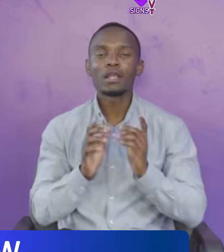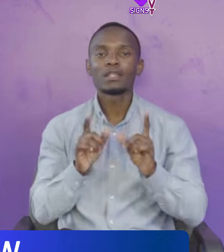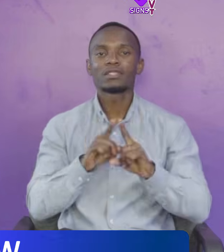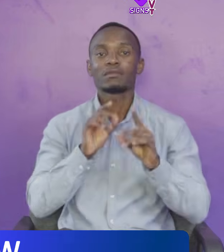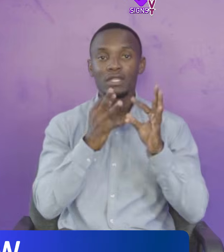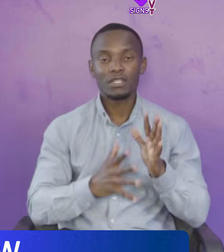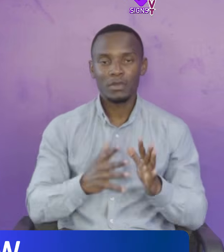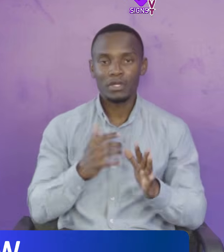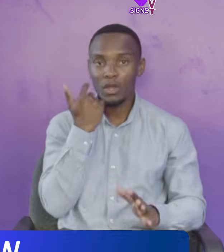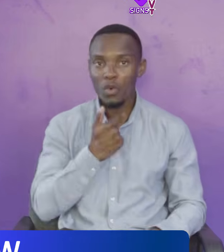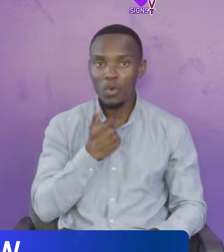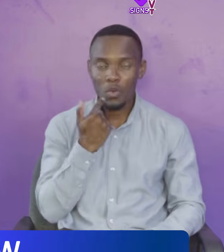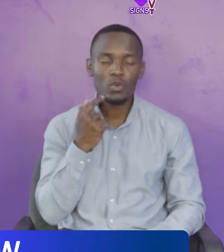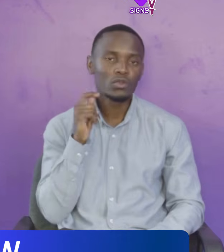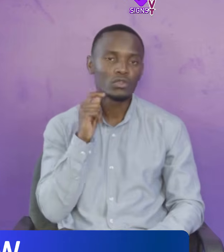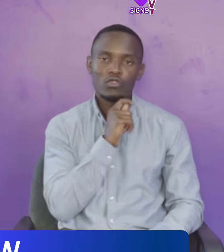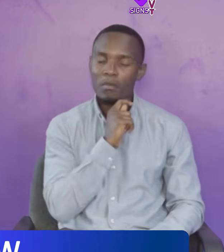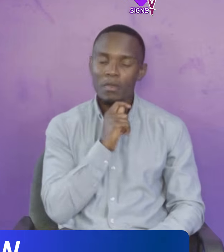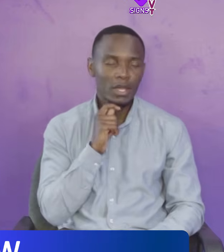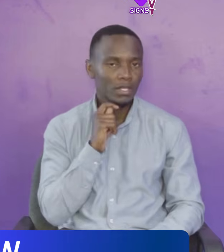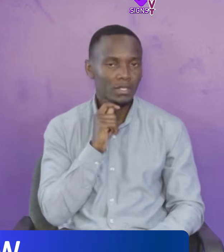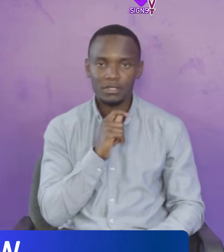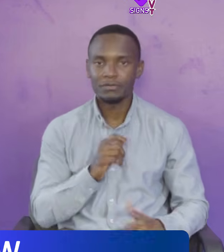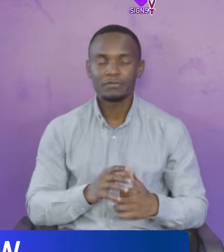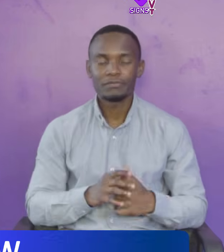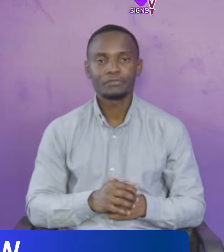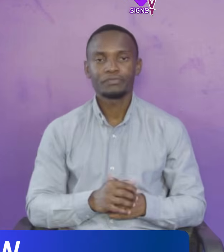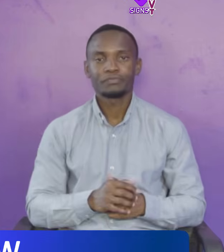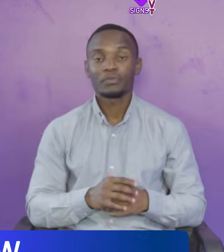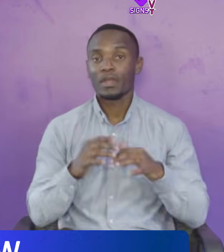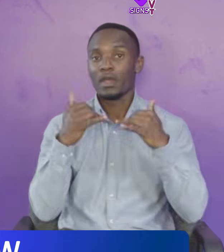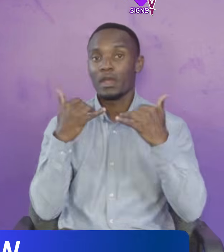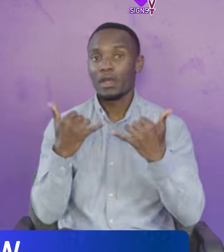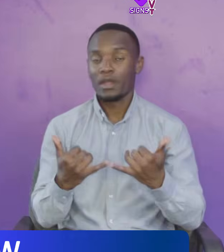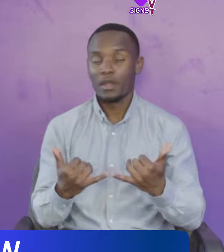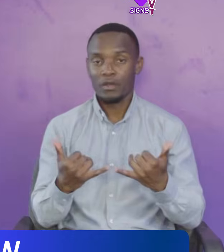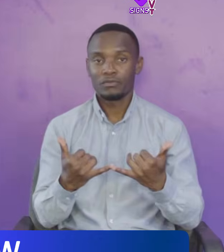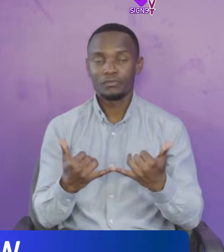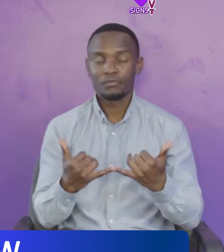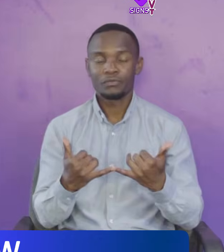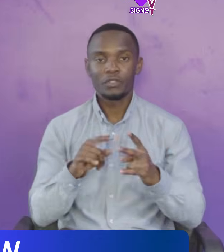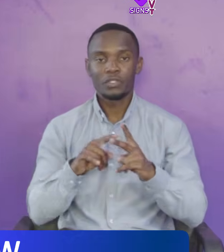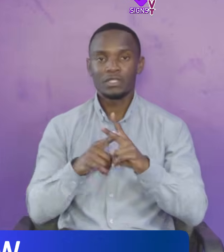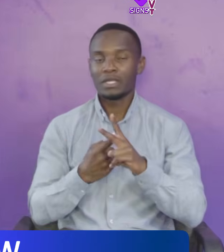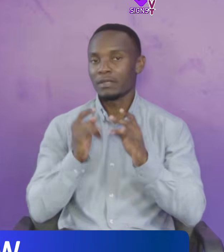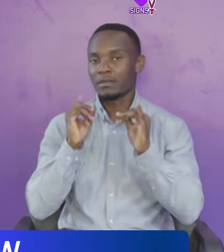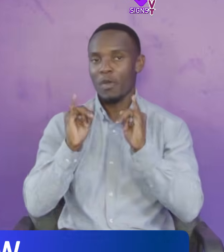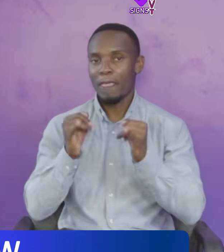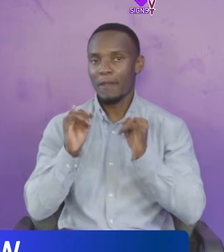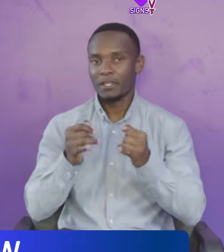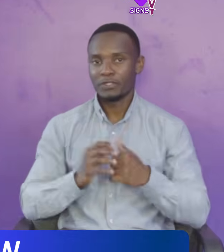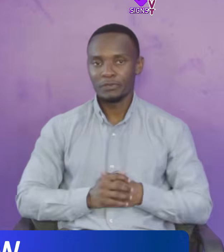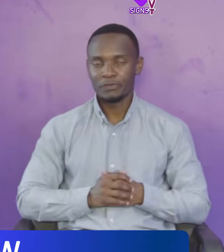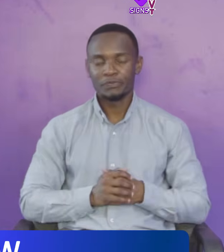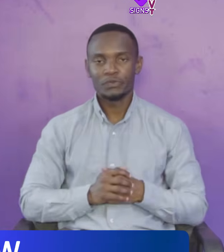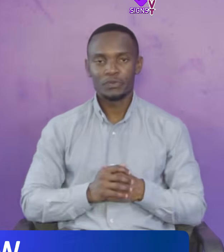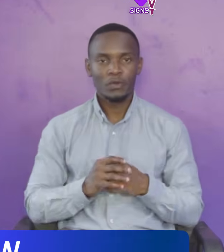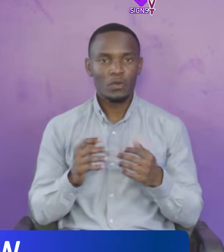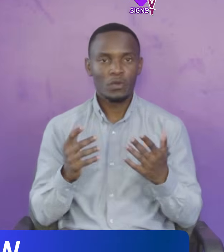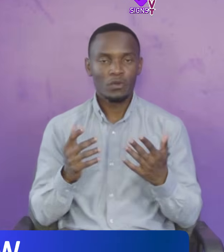This morning is Tobias Omondi. Now, to start it off, the bulletin this morning, we started off